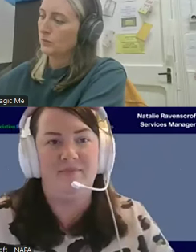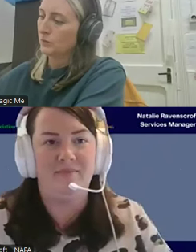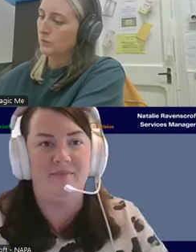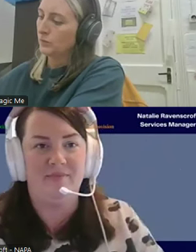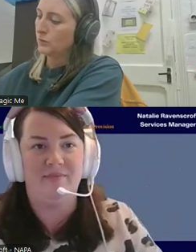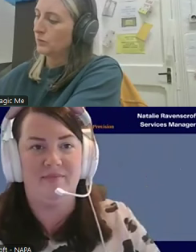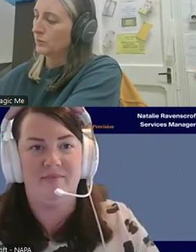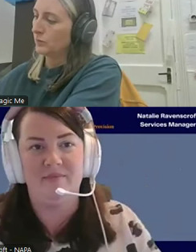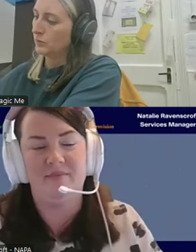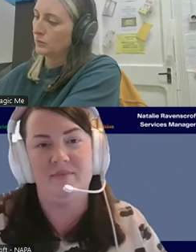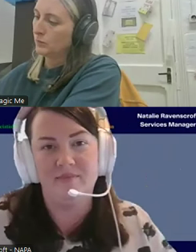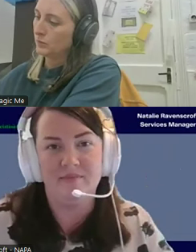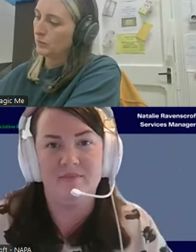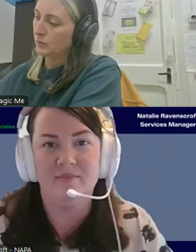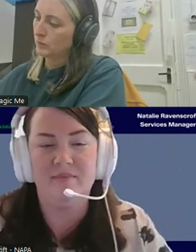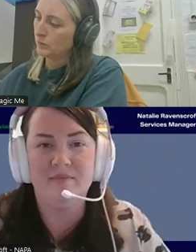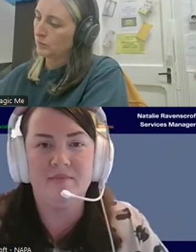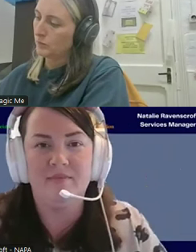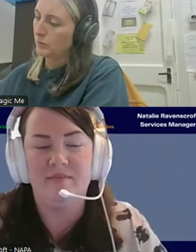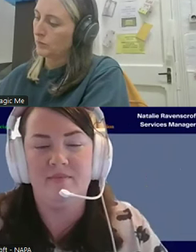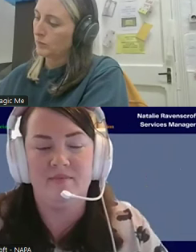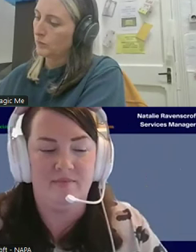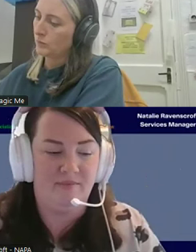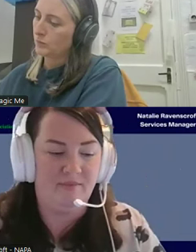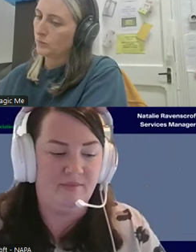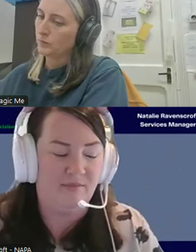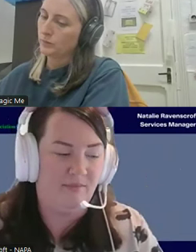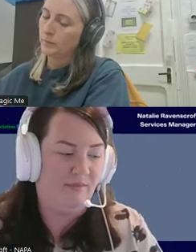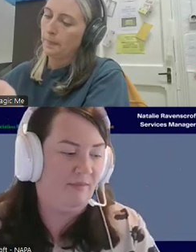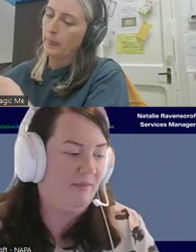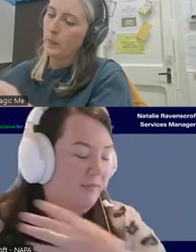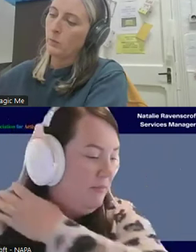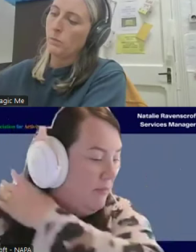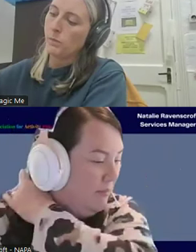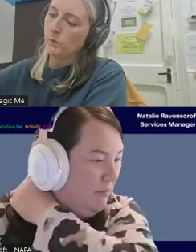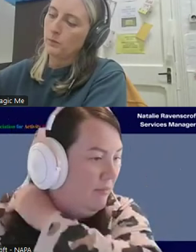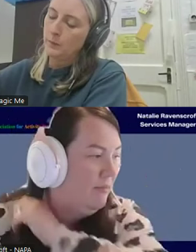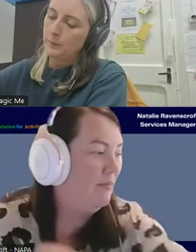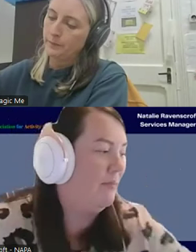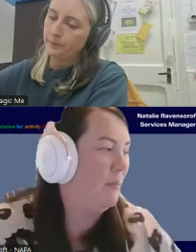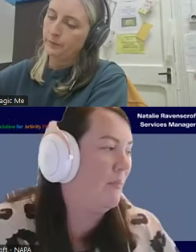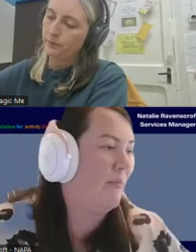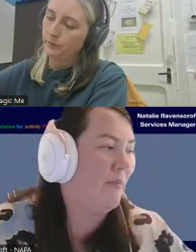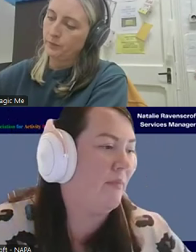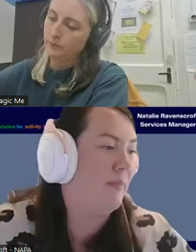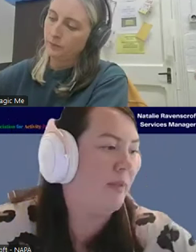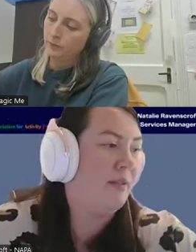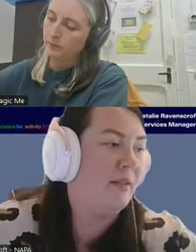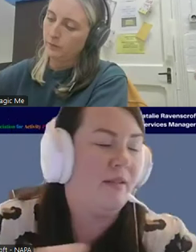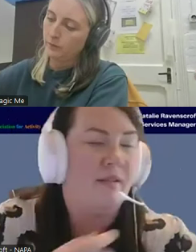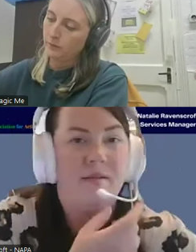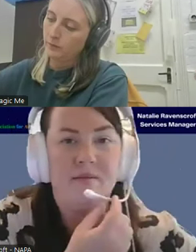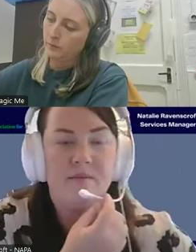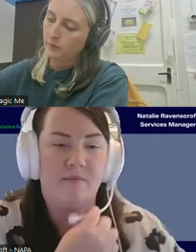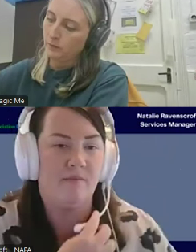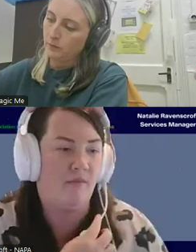kind of analysis worked out what was going to work, what people interested, the needs. And the biggest priority at the moment was looking